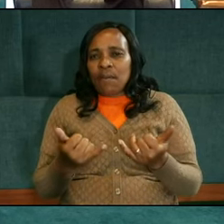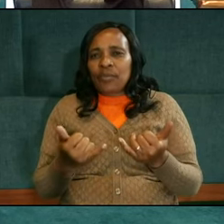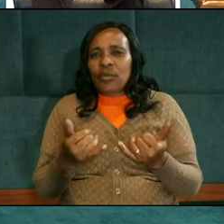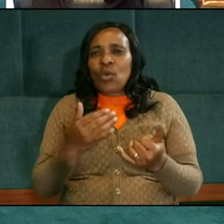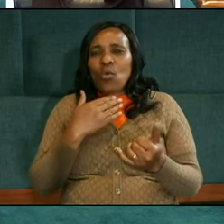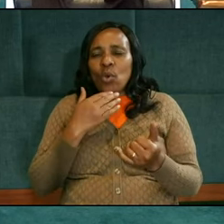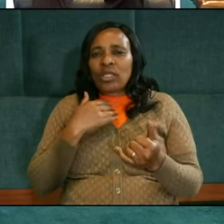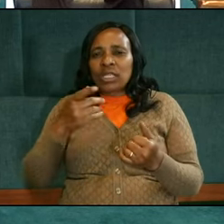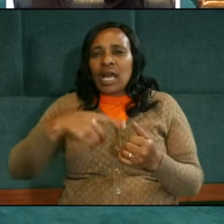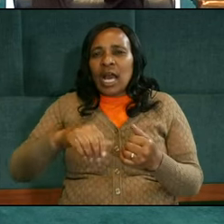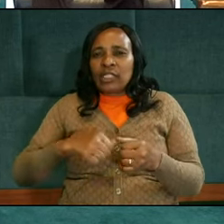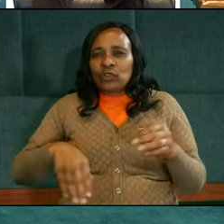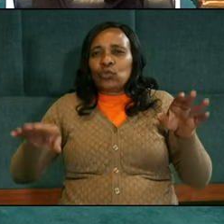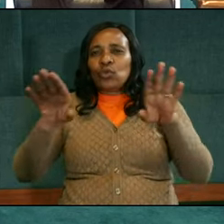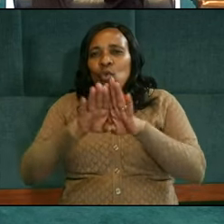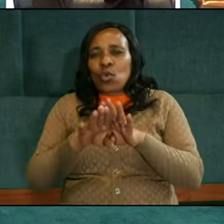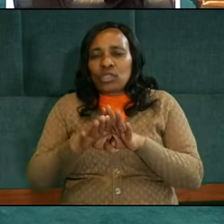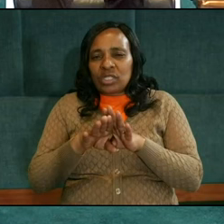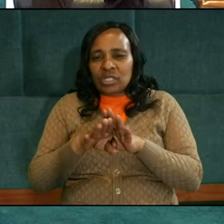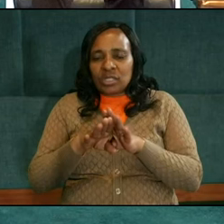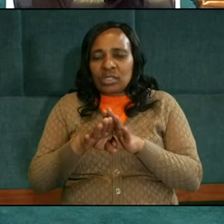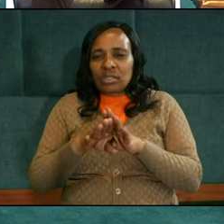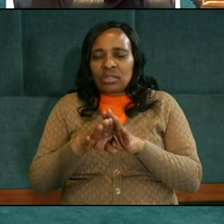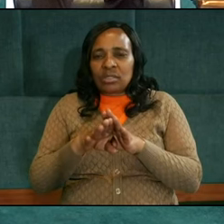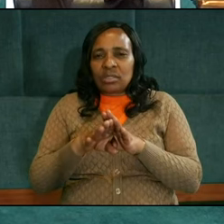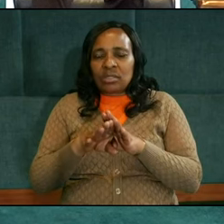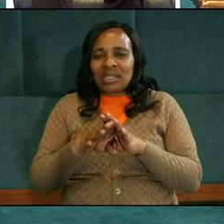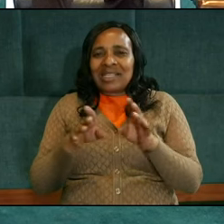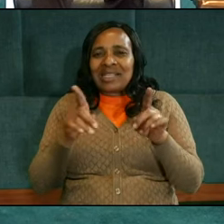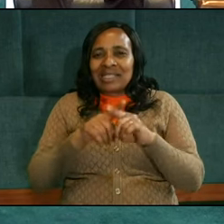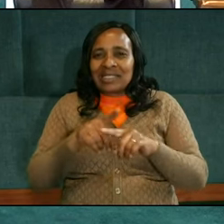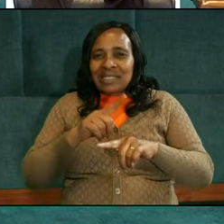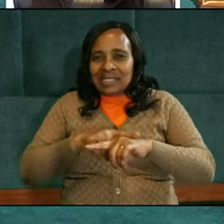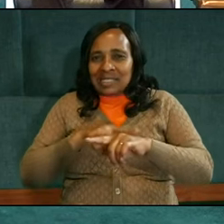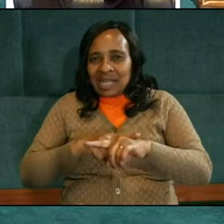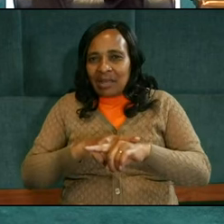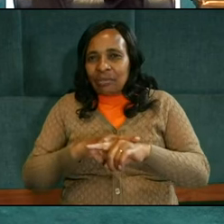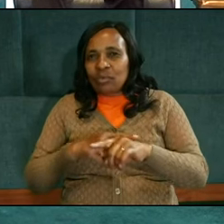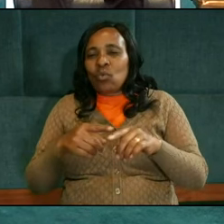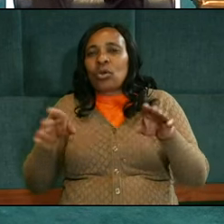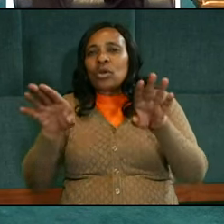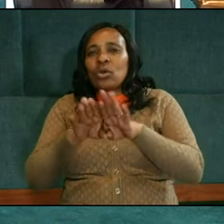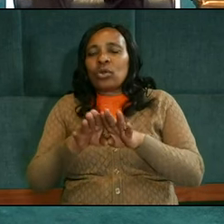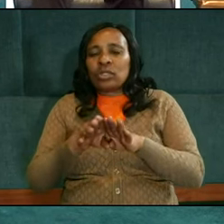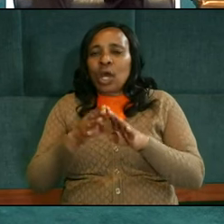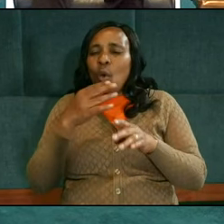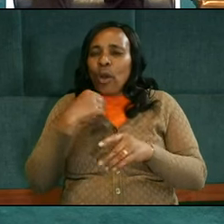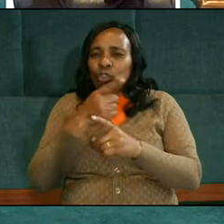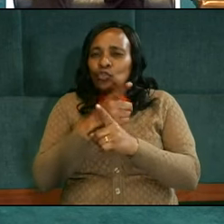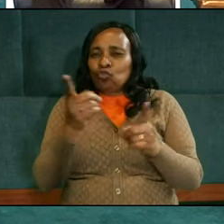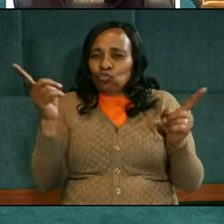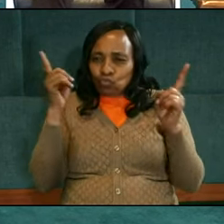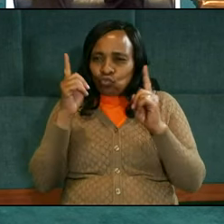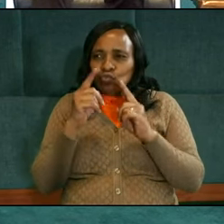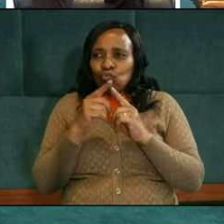I want us to conclude, and as we conclude, I